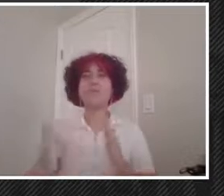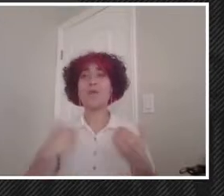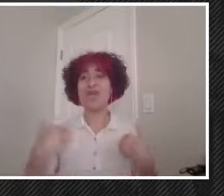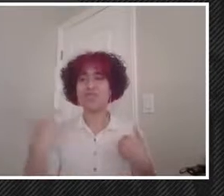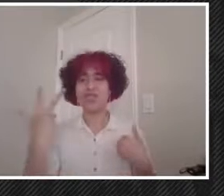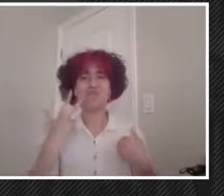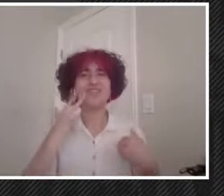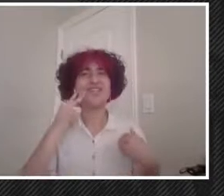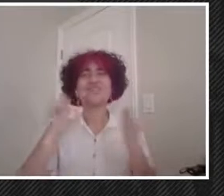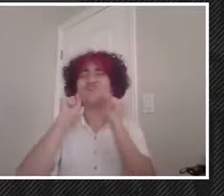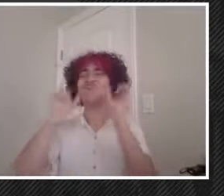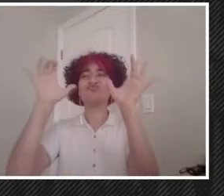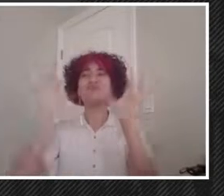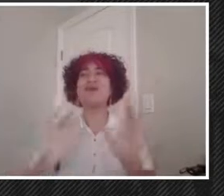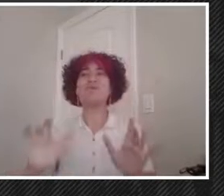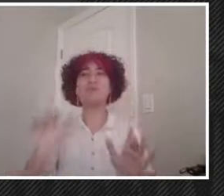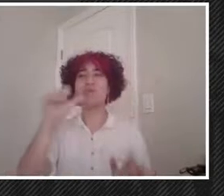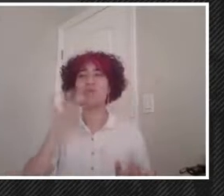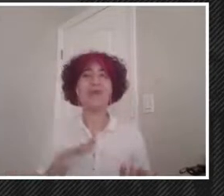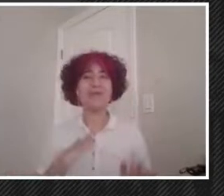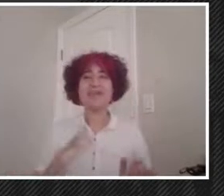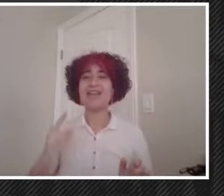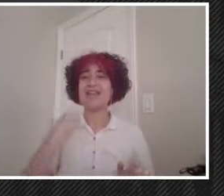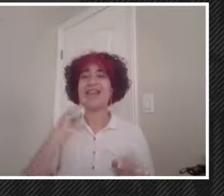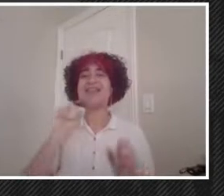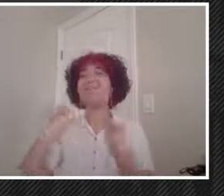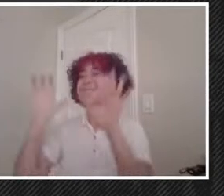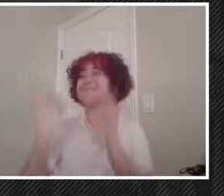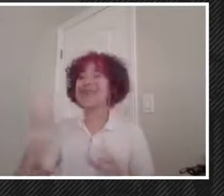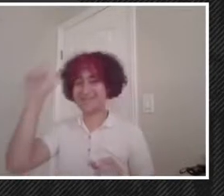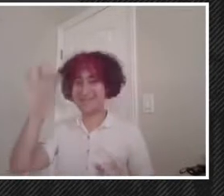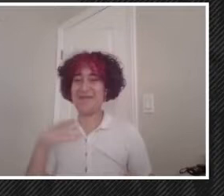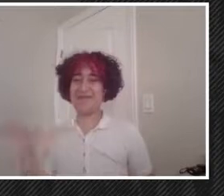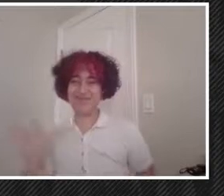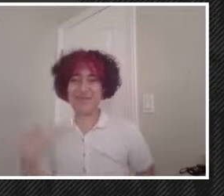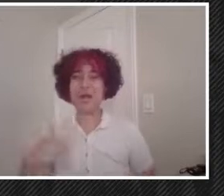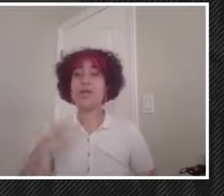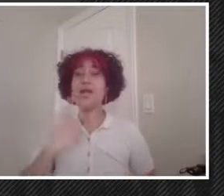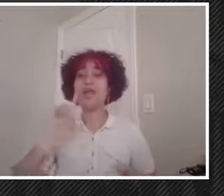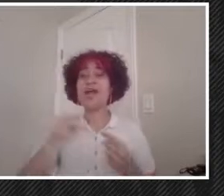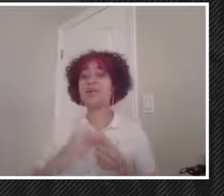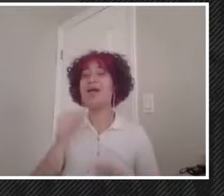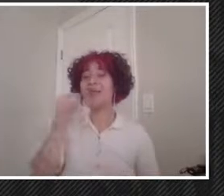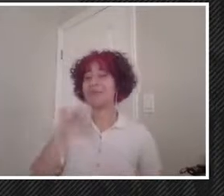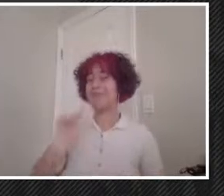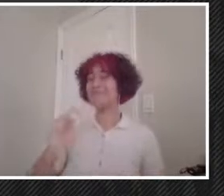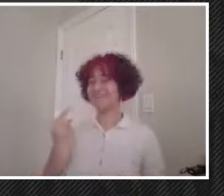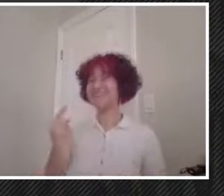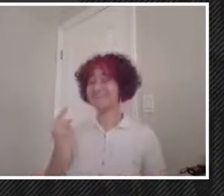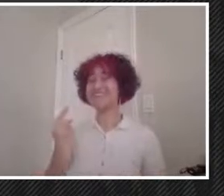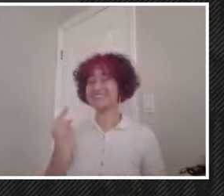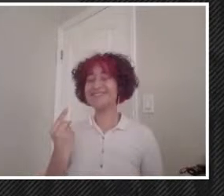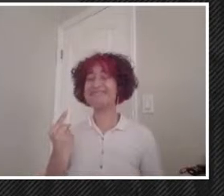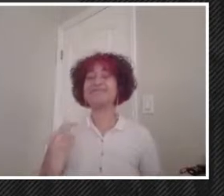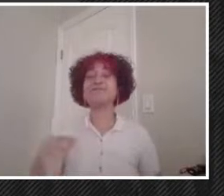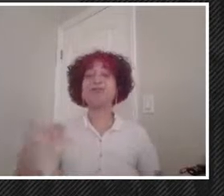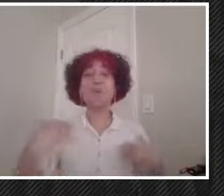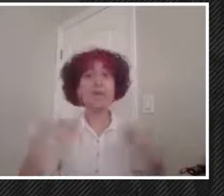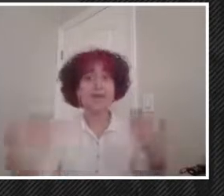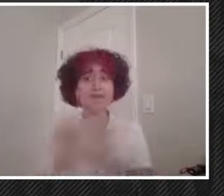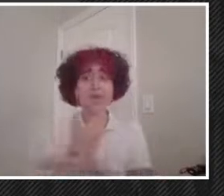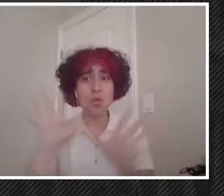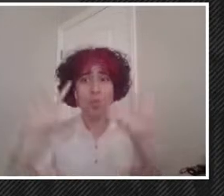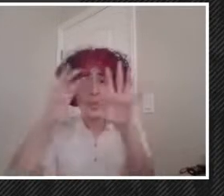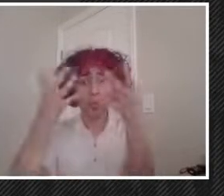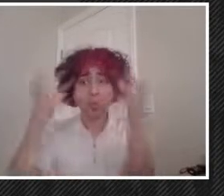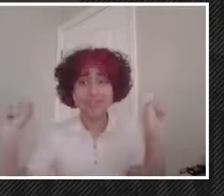dynamic ladies and a fantastic gentleman, but we're gonna talk about the ladies for a second here. We have a new president. We have a new